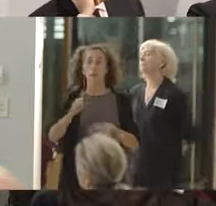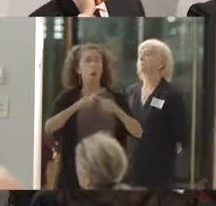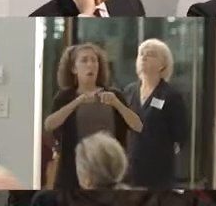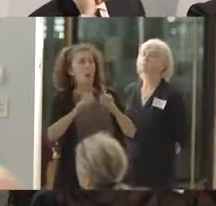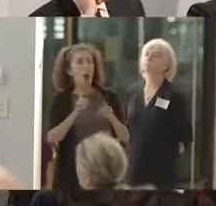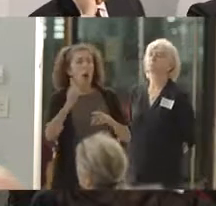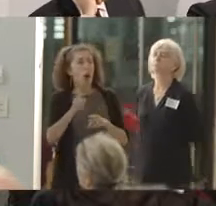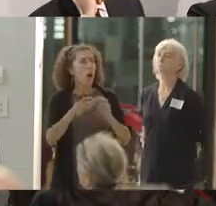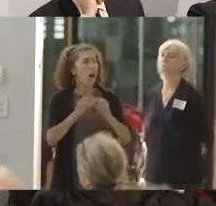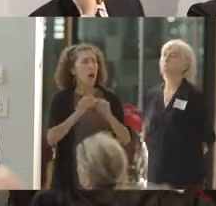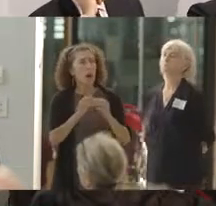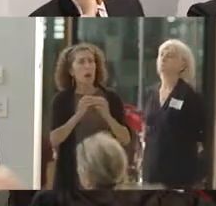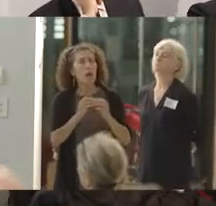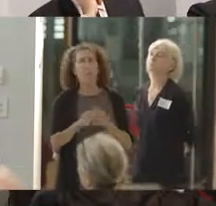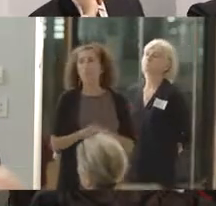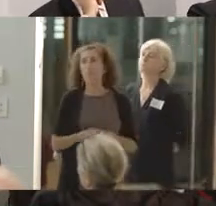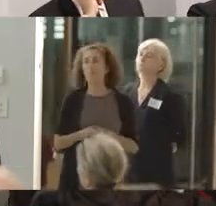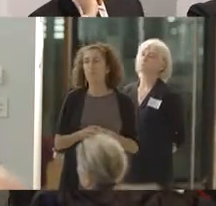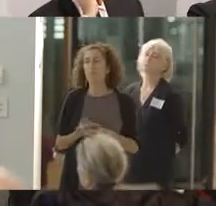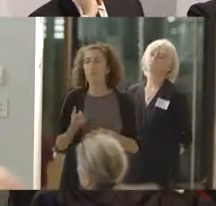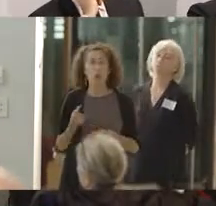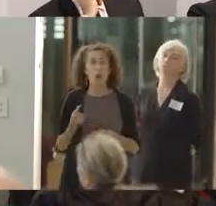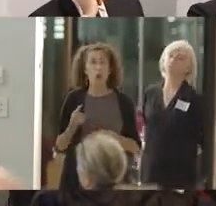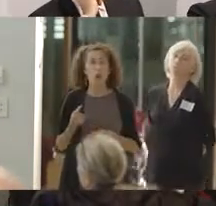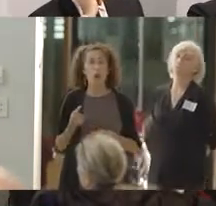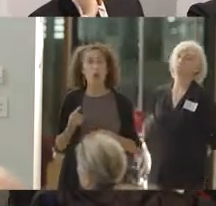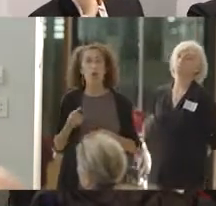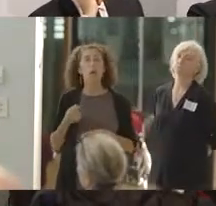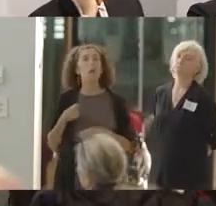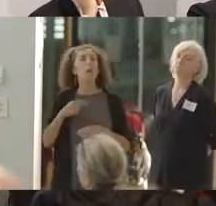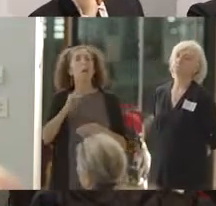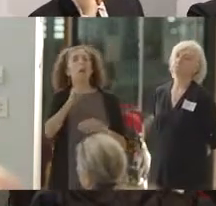that... I'm sorry?